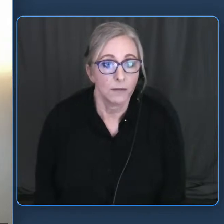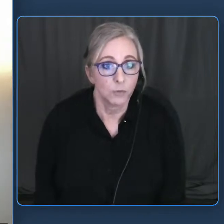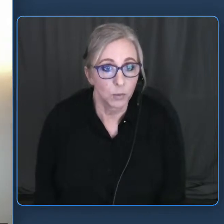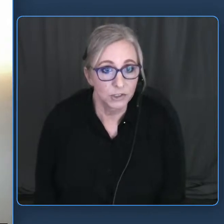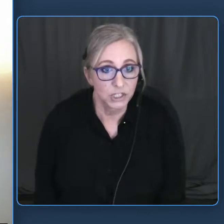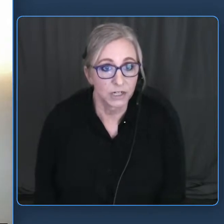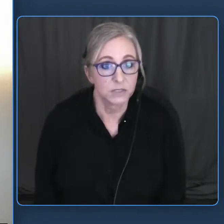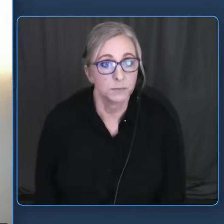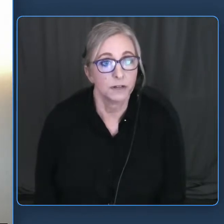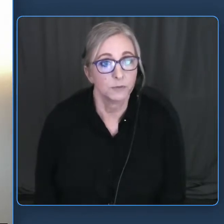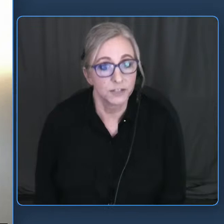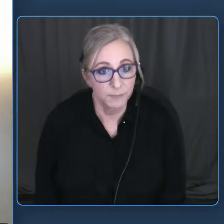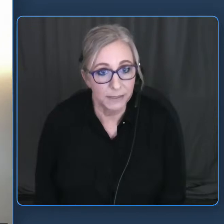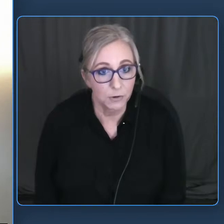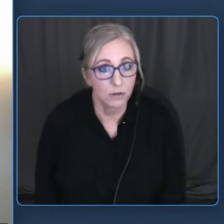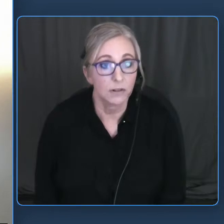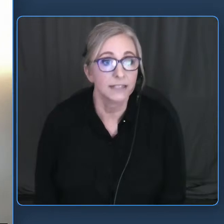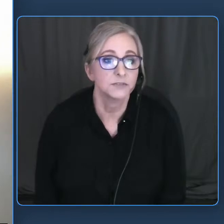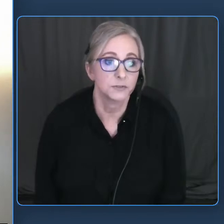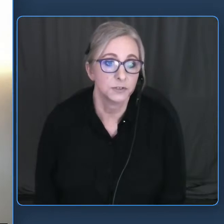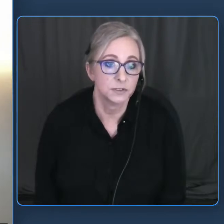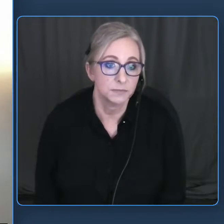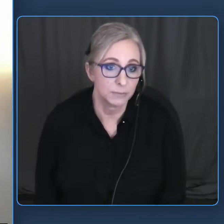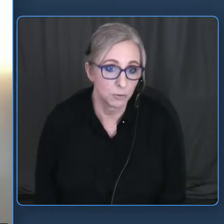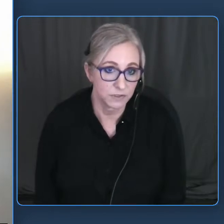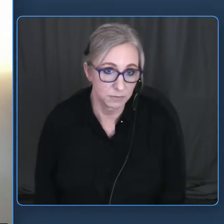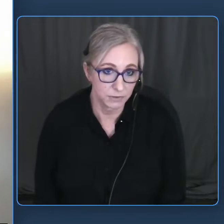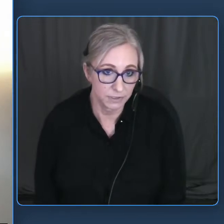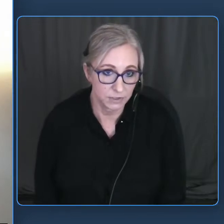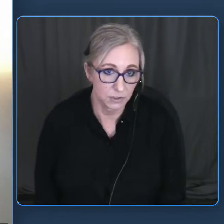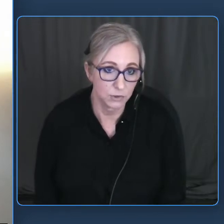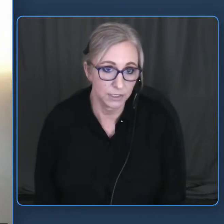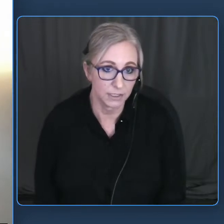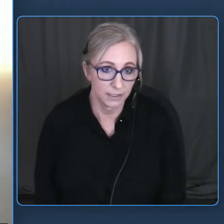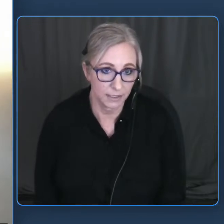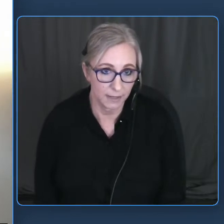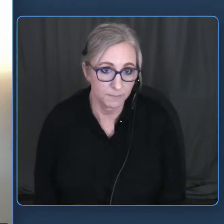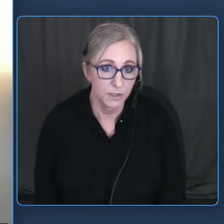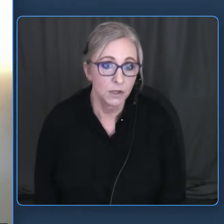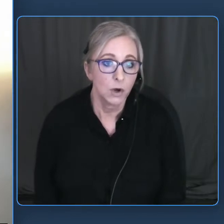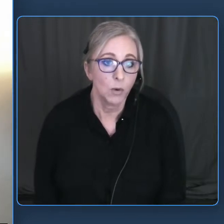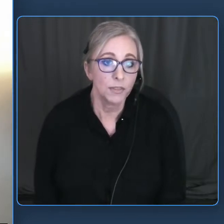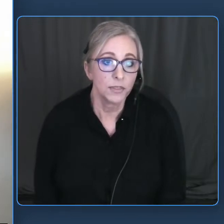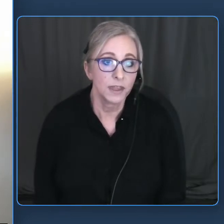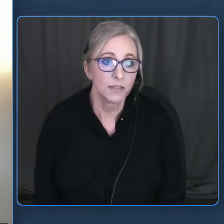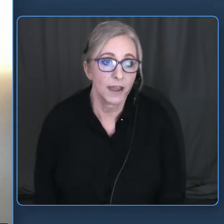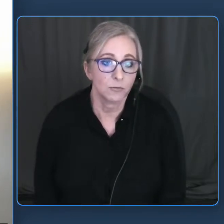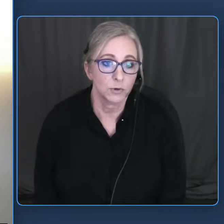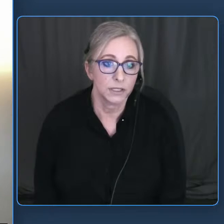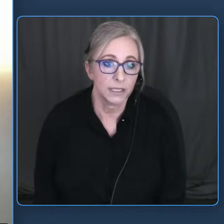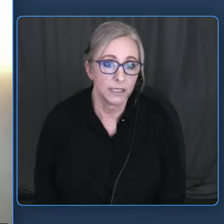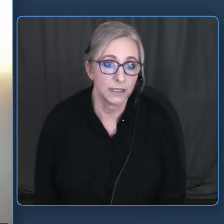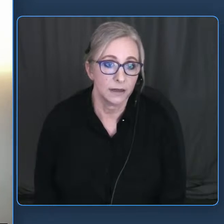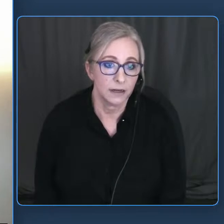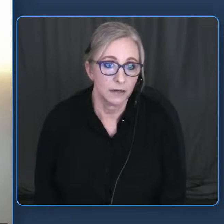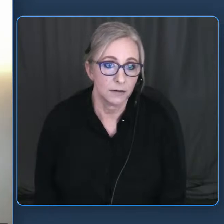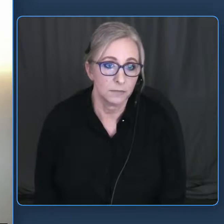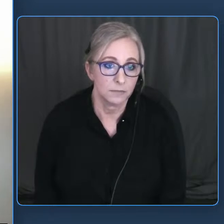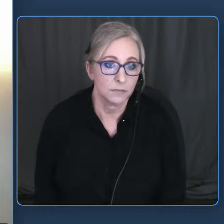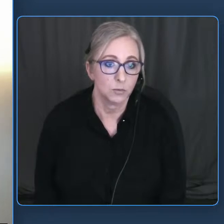only for wheelchairs, but for deaf people, lots of different people with disabilities are included in ADA. One thing that